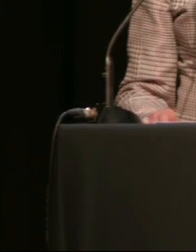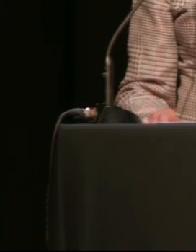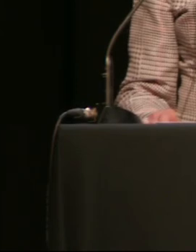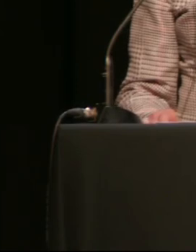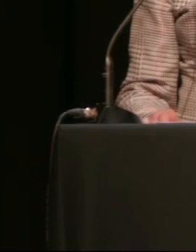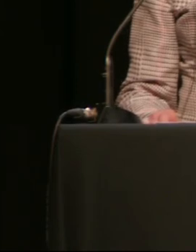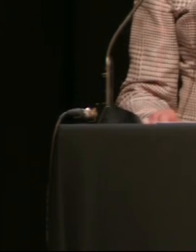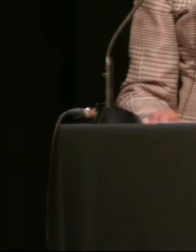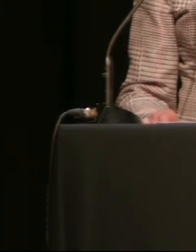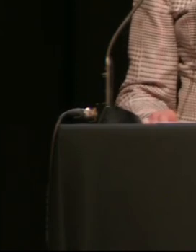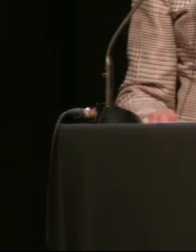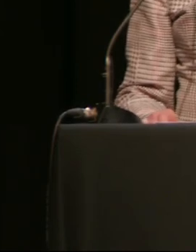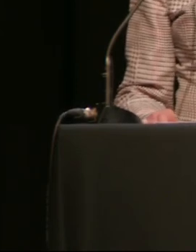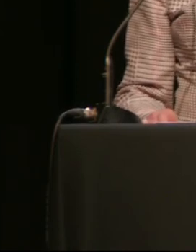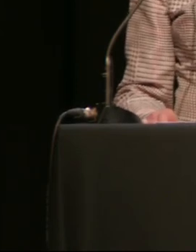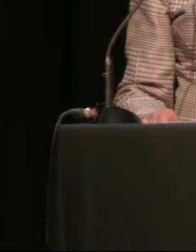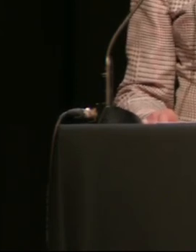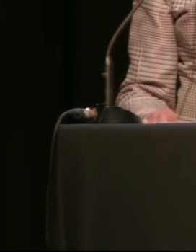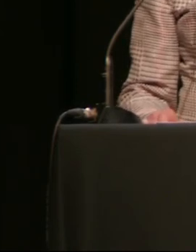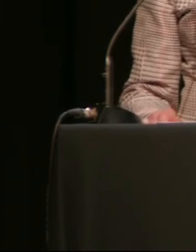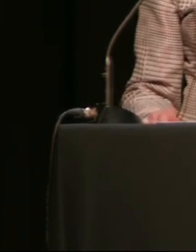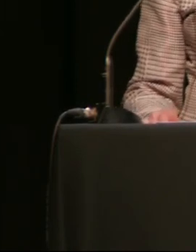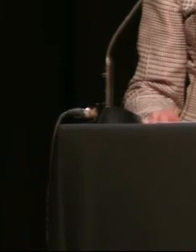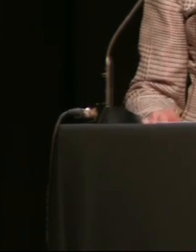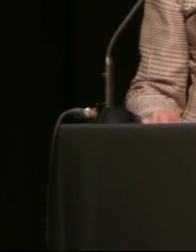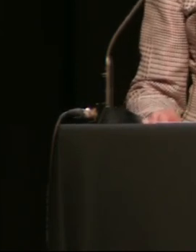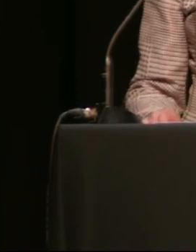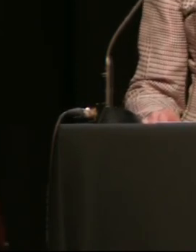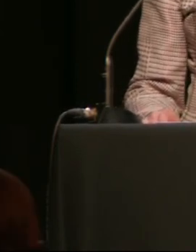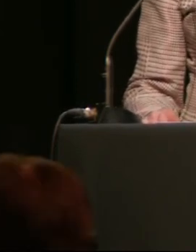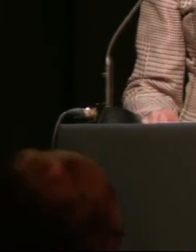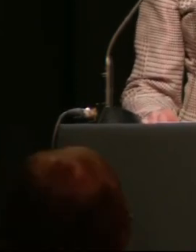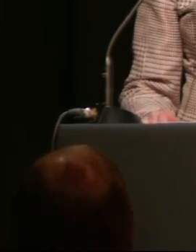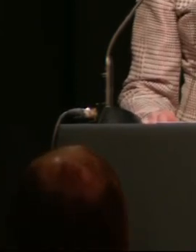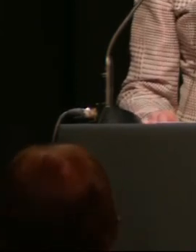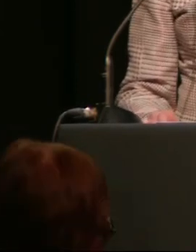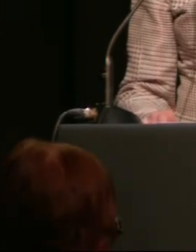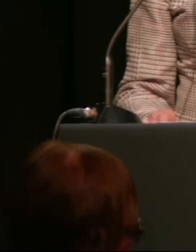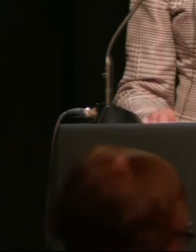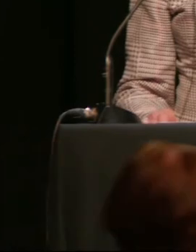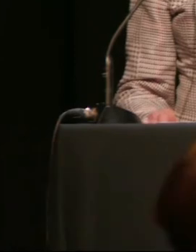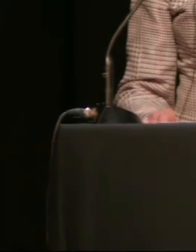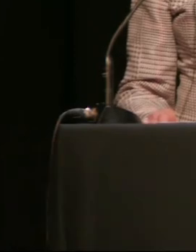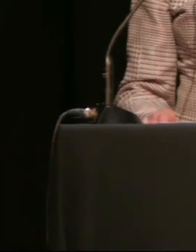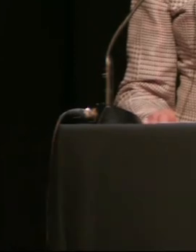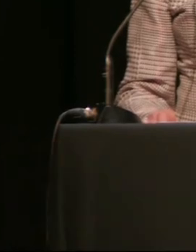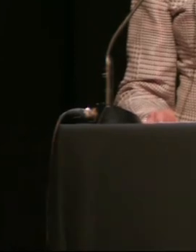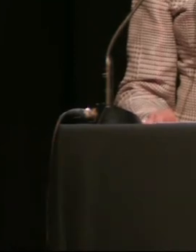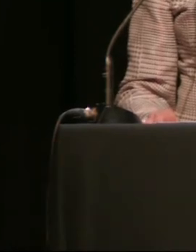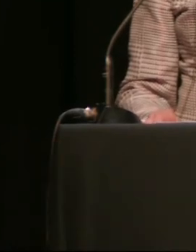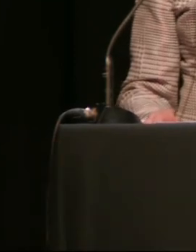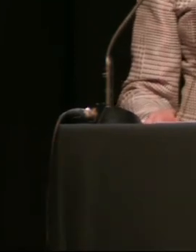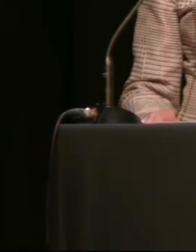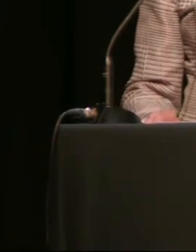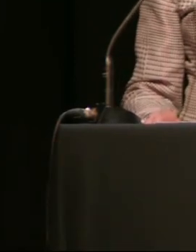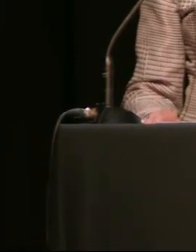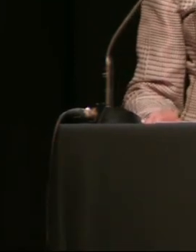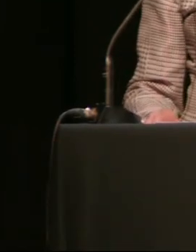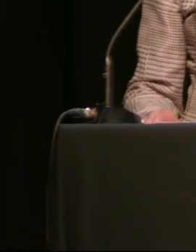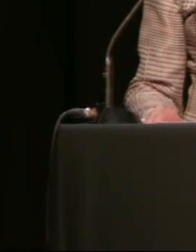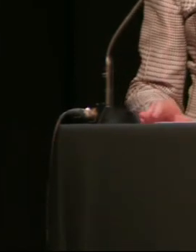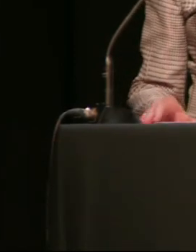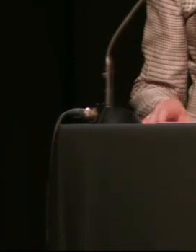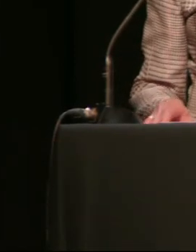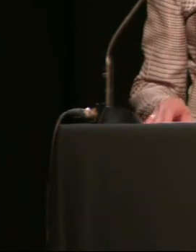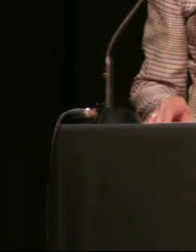Biro, president of the Tom Lantos Institute in Budapest, to tell us about them. Youth reader Orla O'Donovan